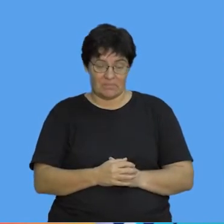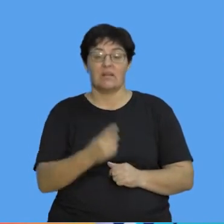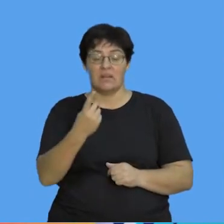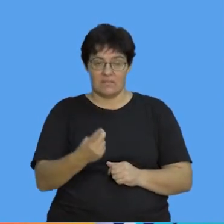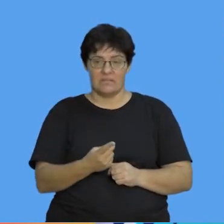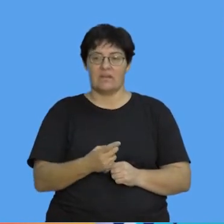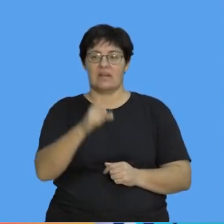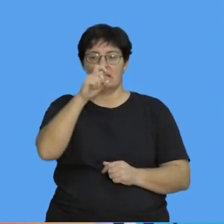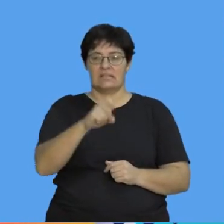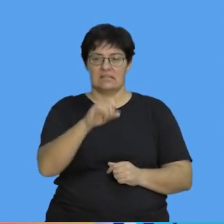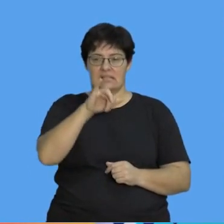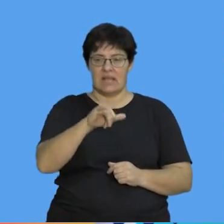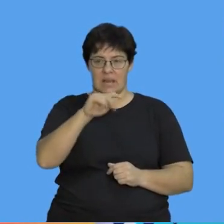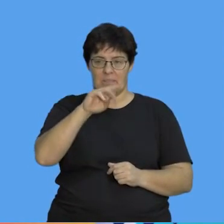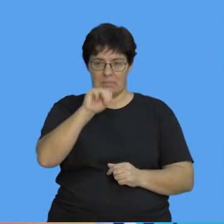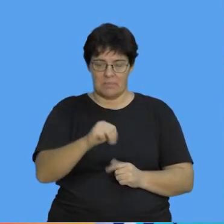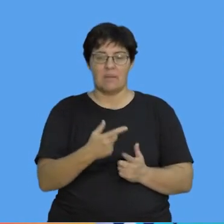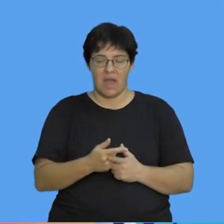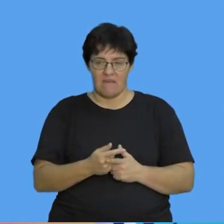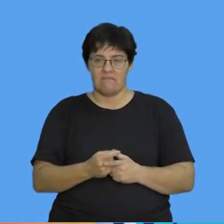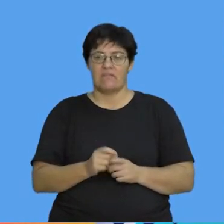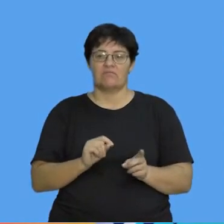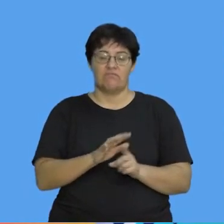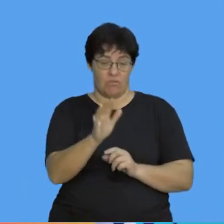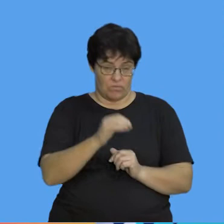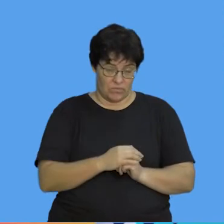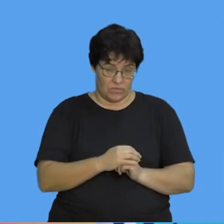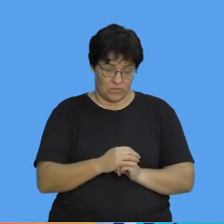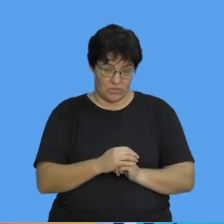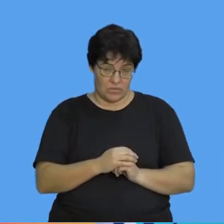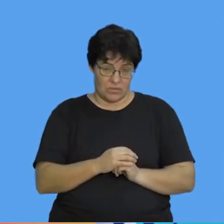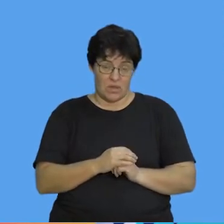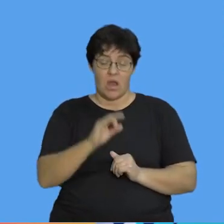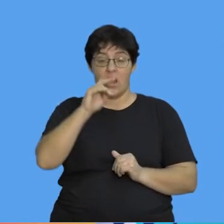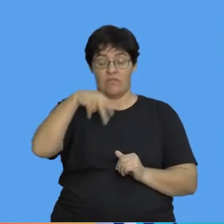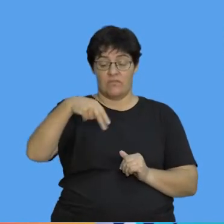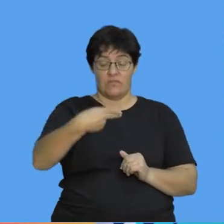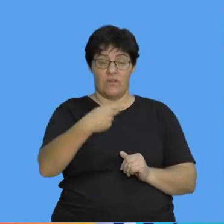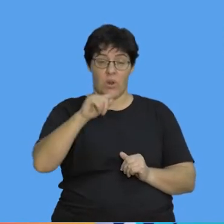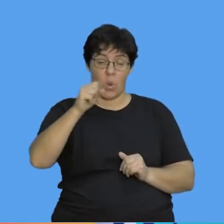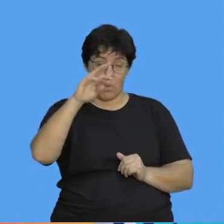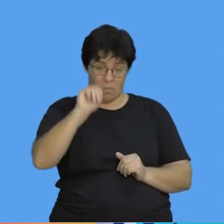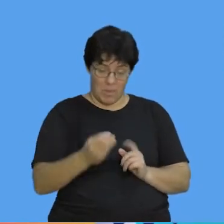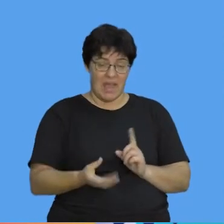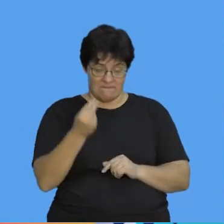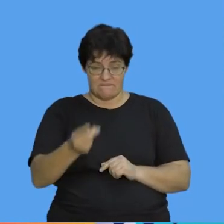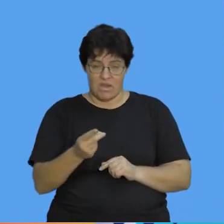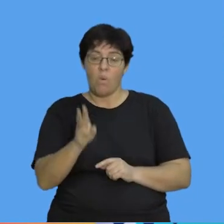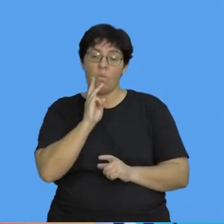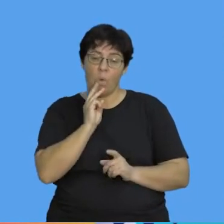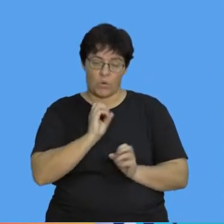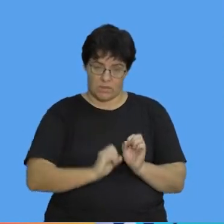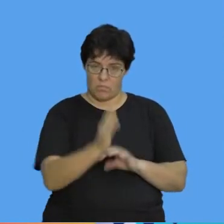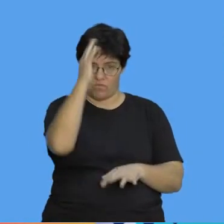got. Ferns now have got xylem and they've got phloem. So what can I do? Xylem and phloem are able